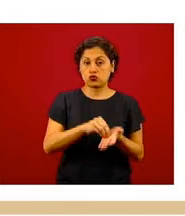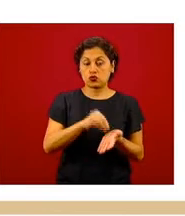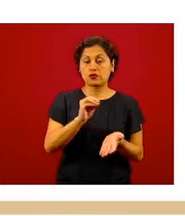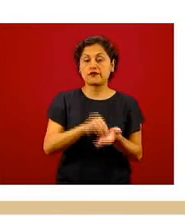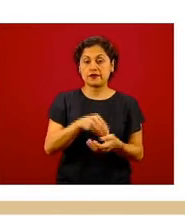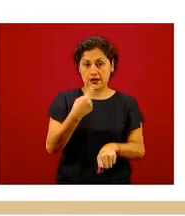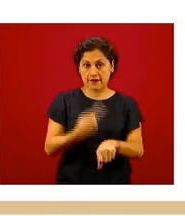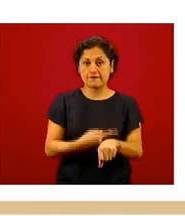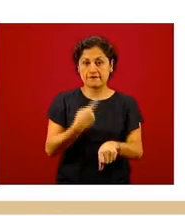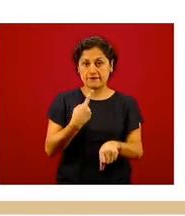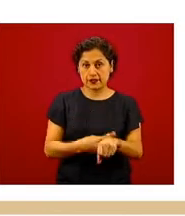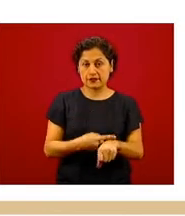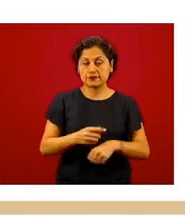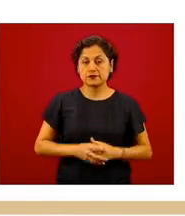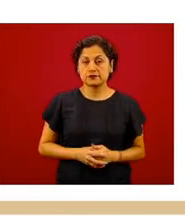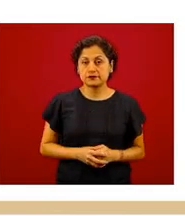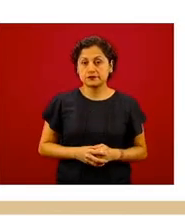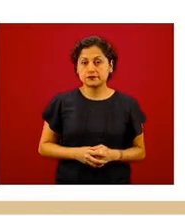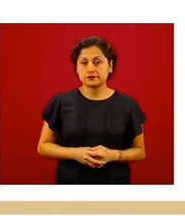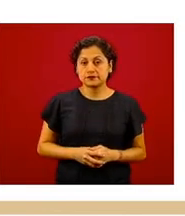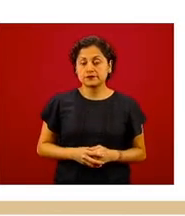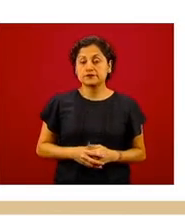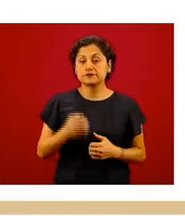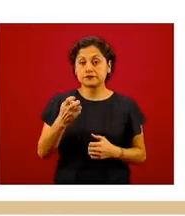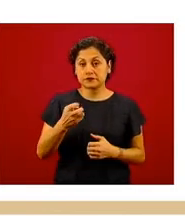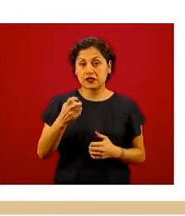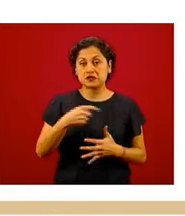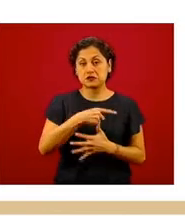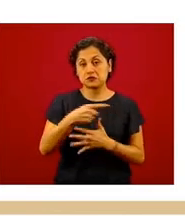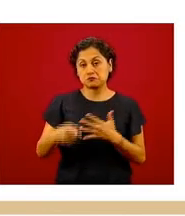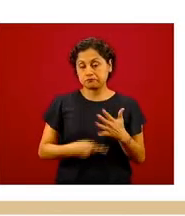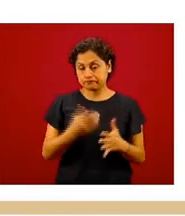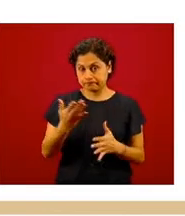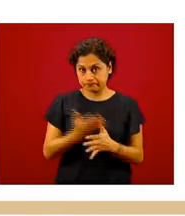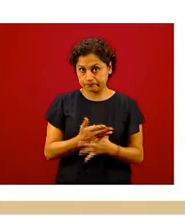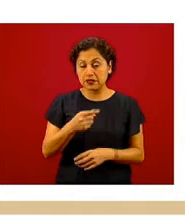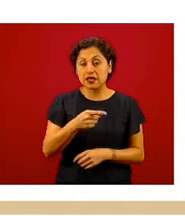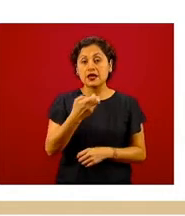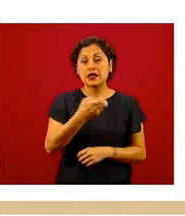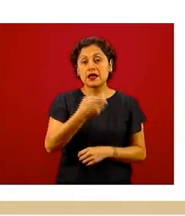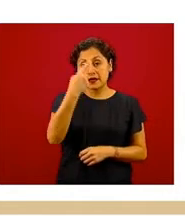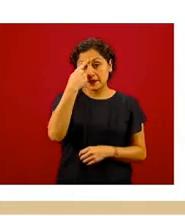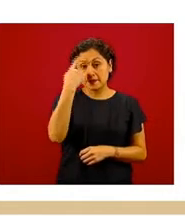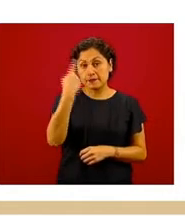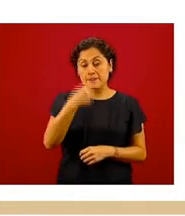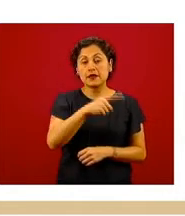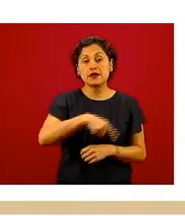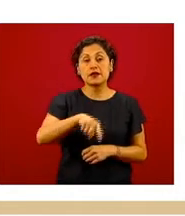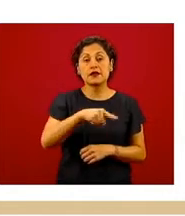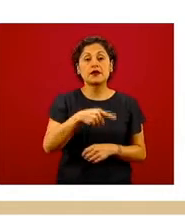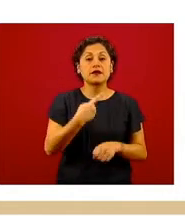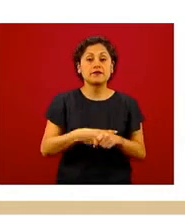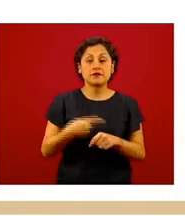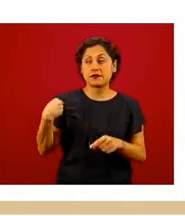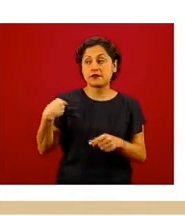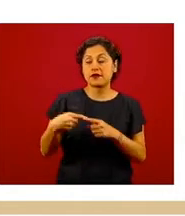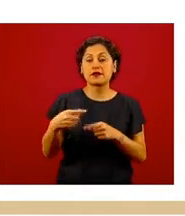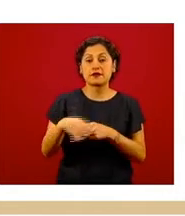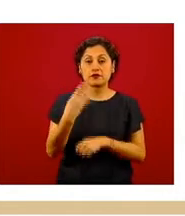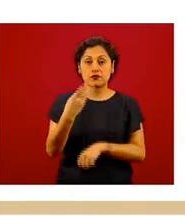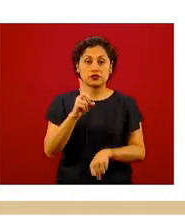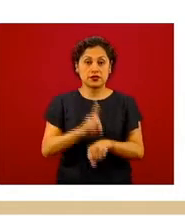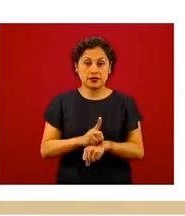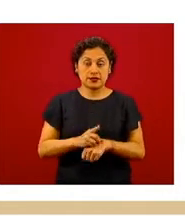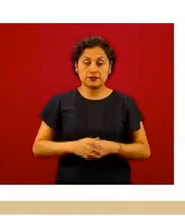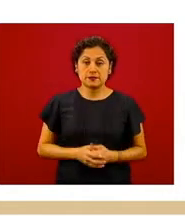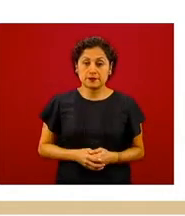active epidemic in Mexico. So it's 1/5 of those people who started out exhibiting symptoms in the last